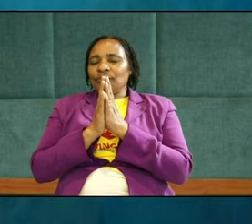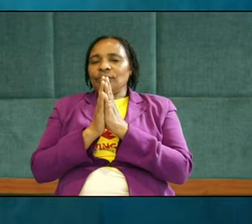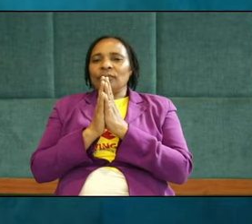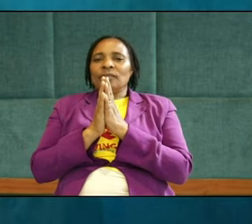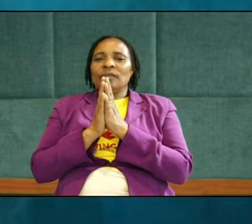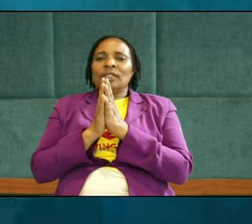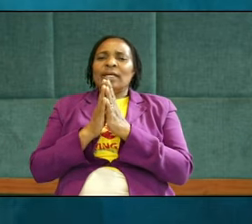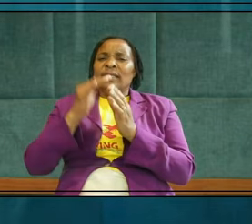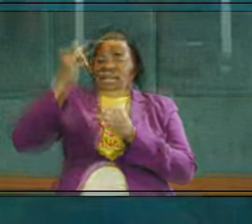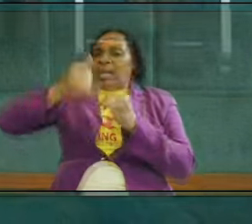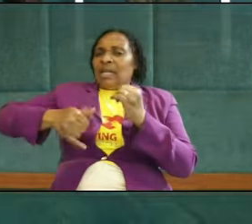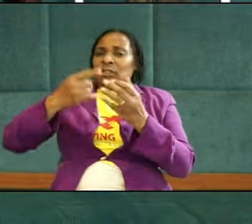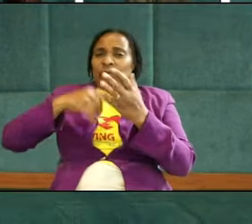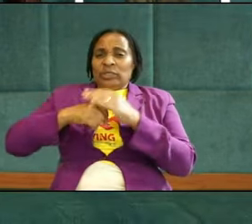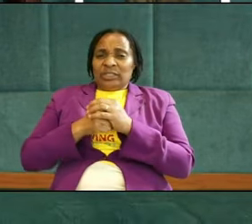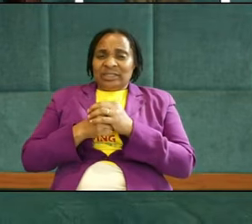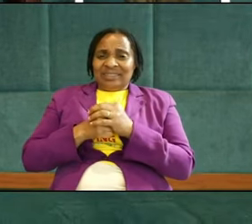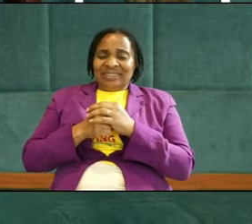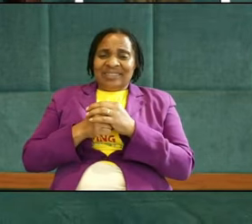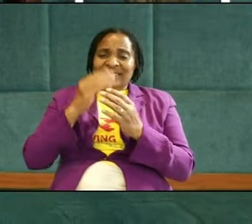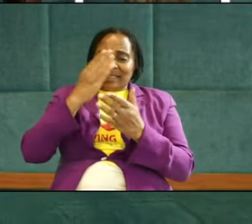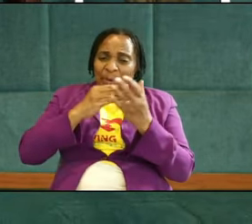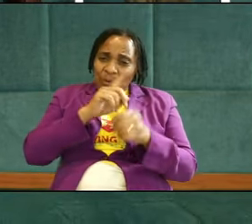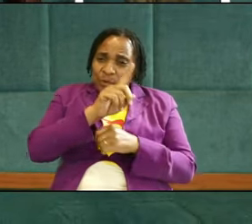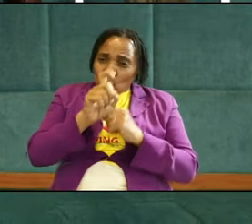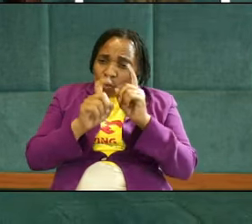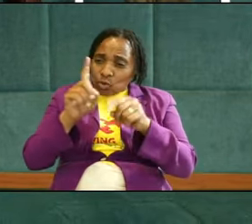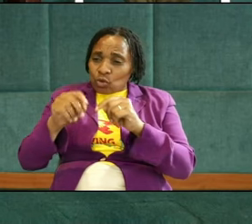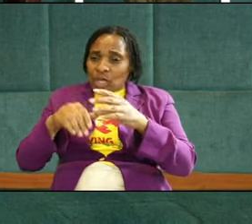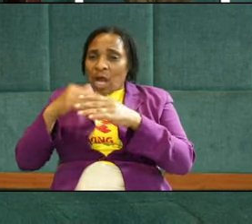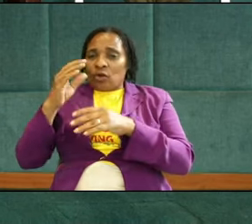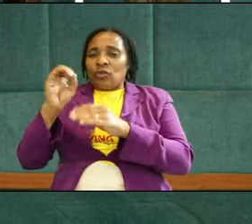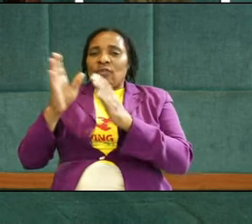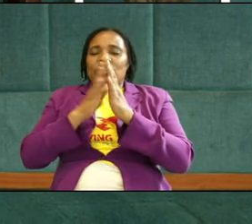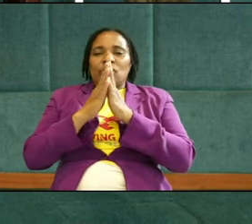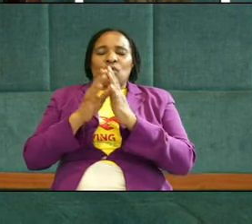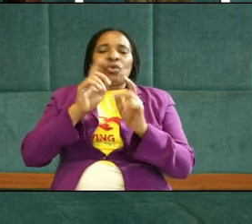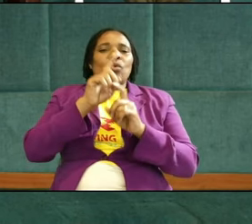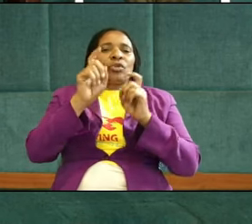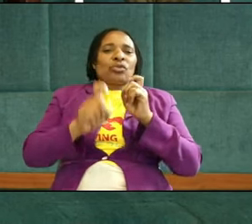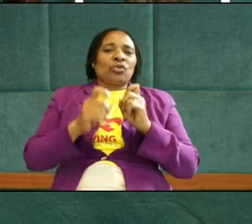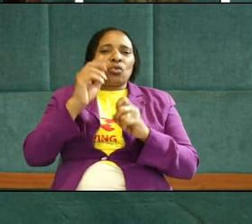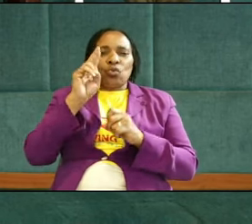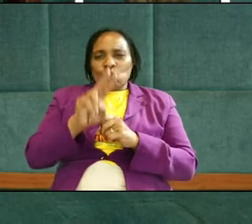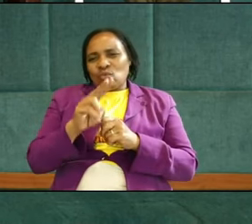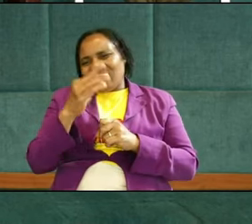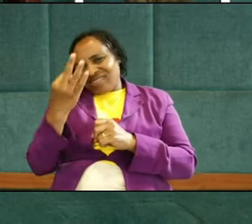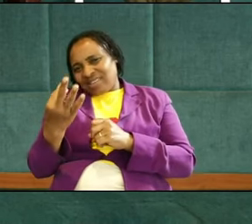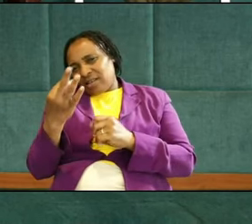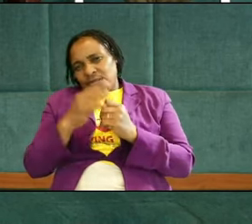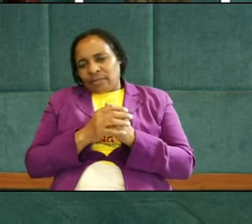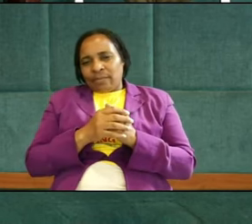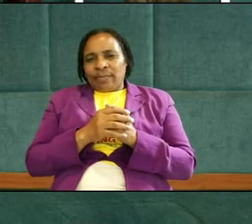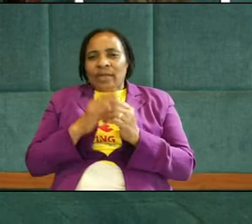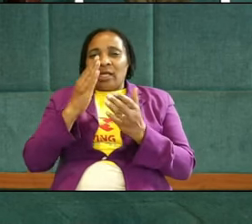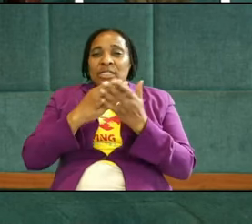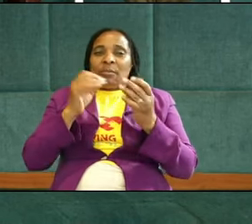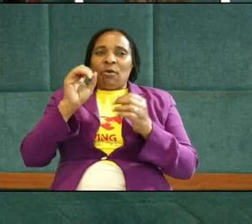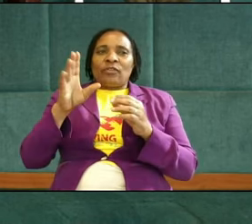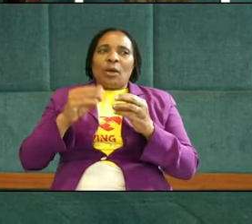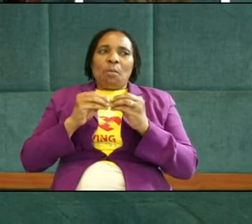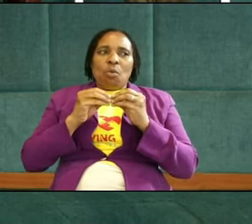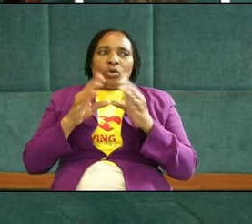just guide us through some of the questions in the out of the story section. Probably like two or three questions. So